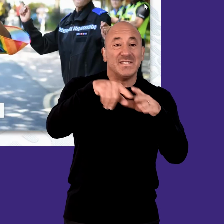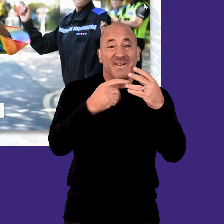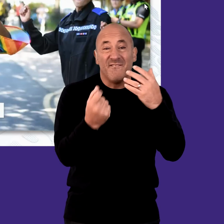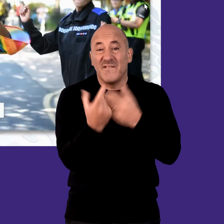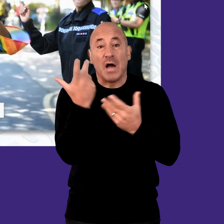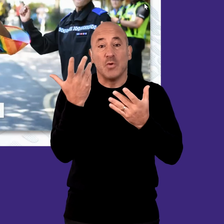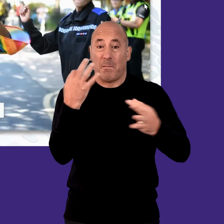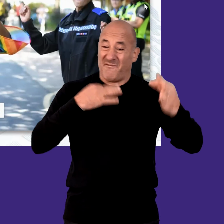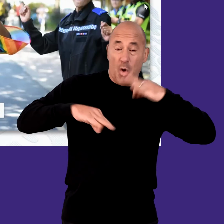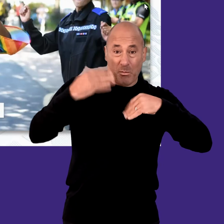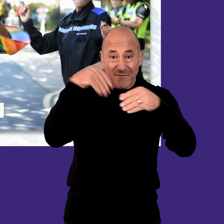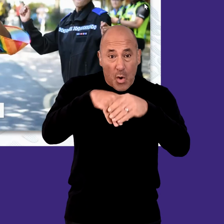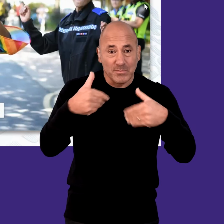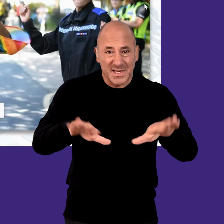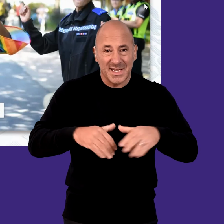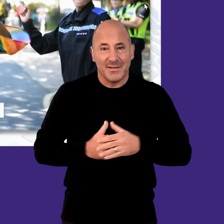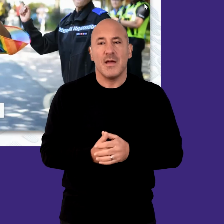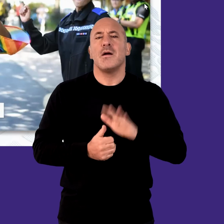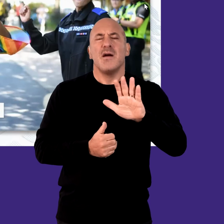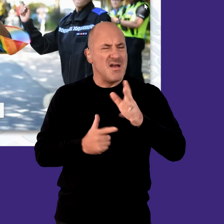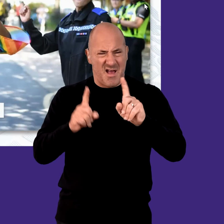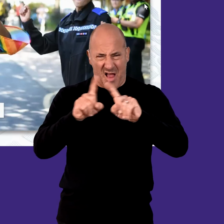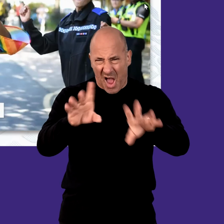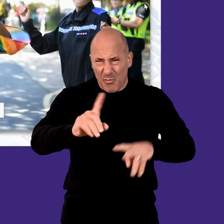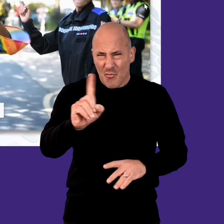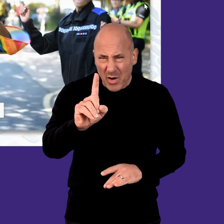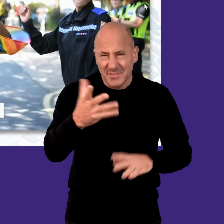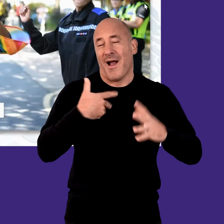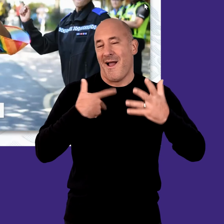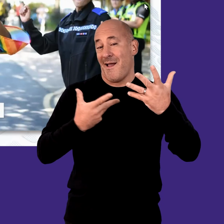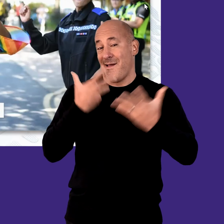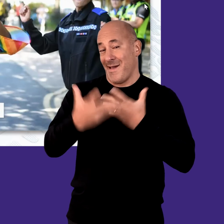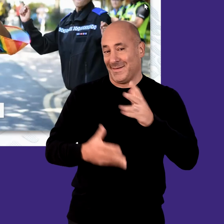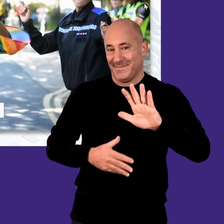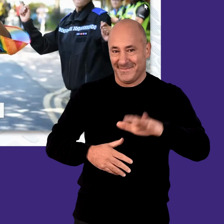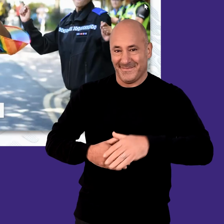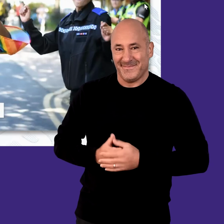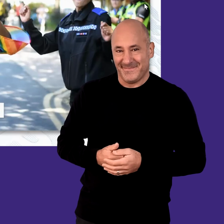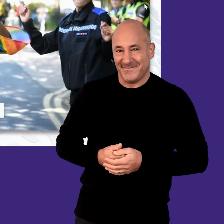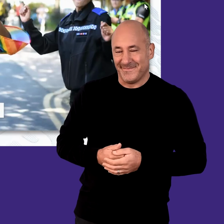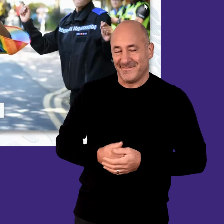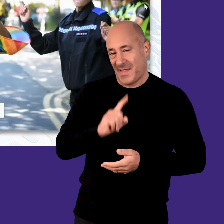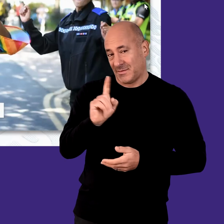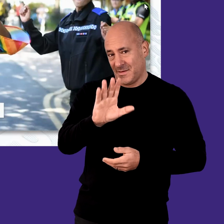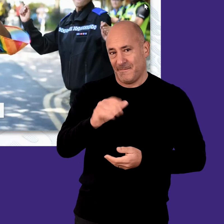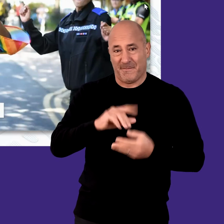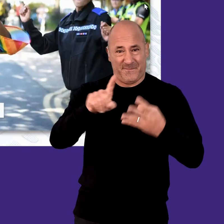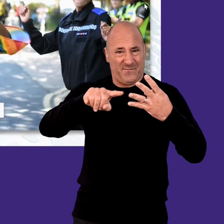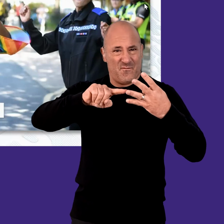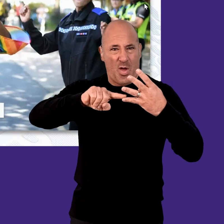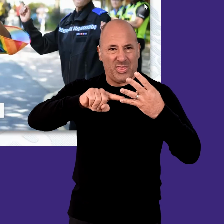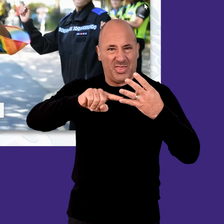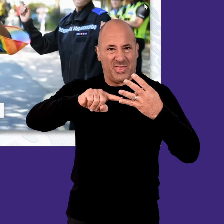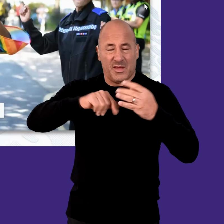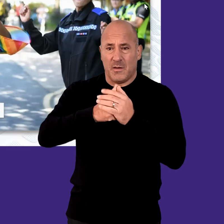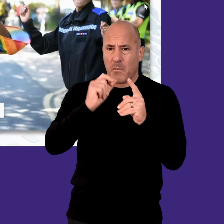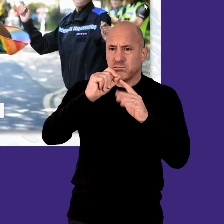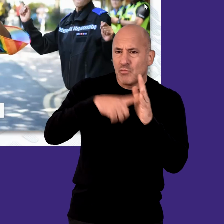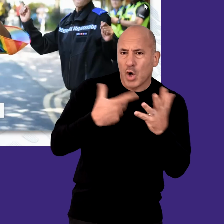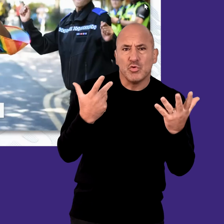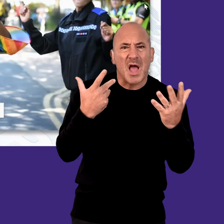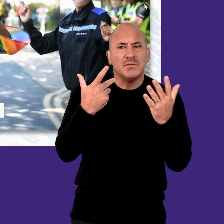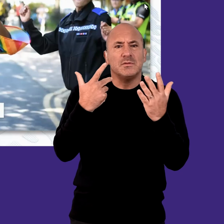and staff who actually took part in events or performed in events as well, and I'll give you a couple of examples of that. And then the fourth one are